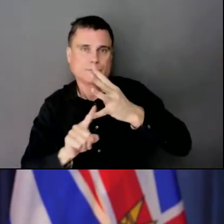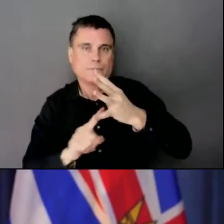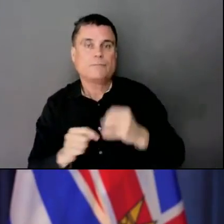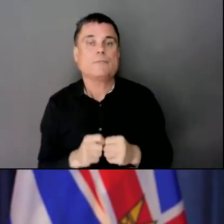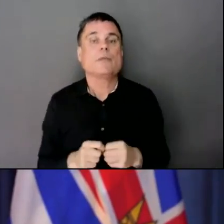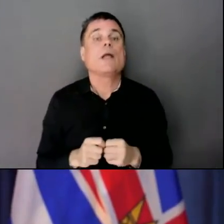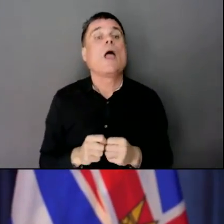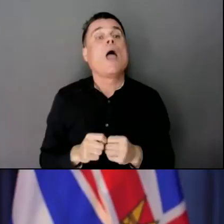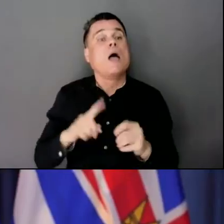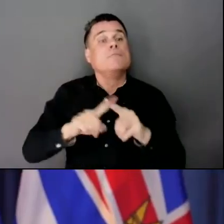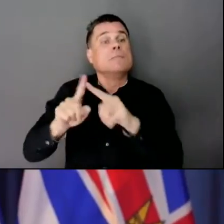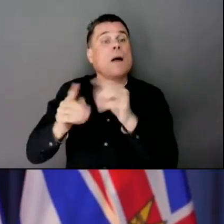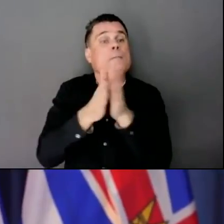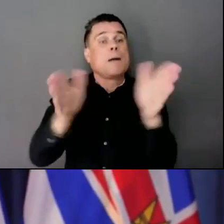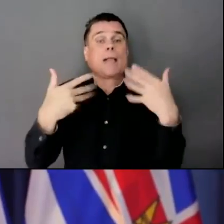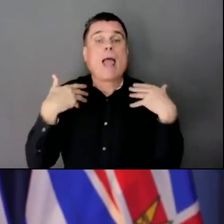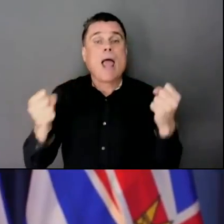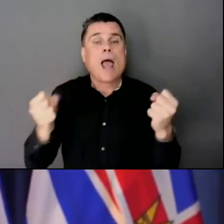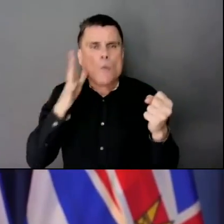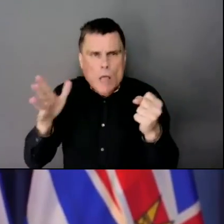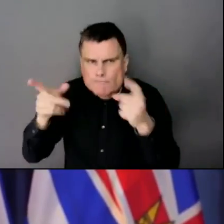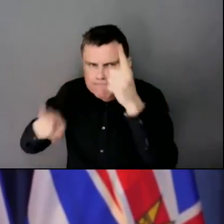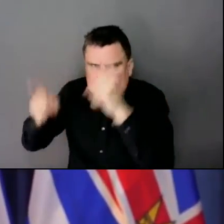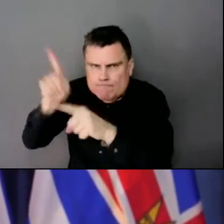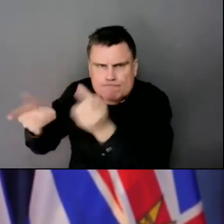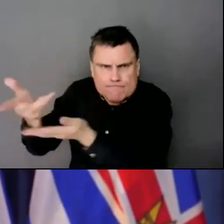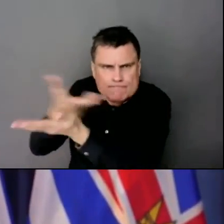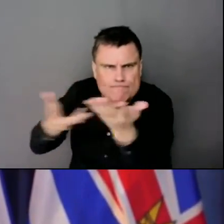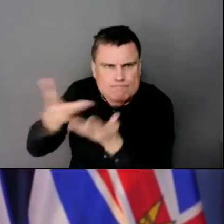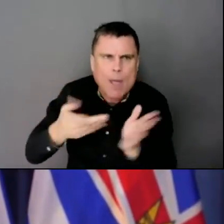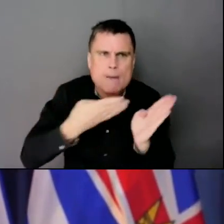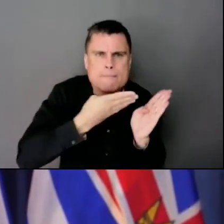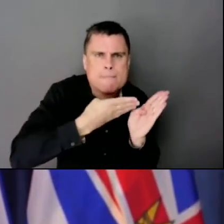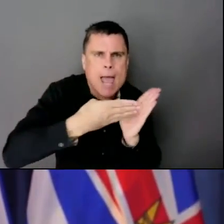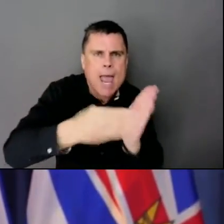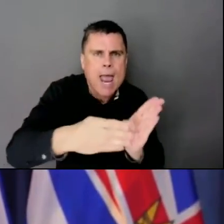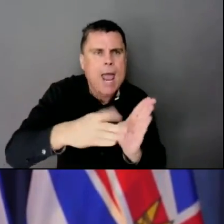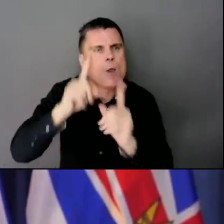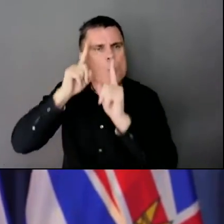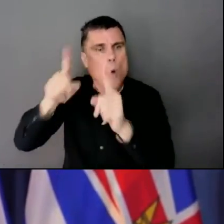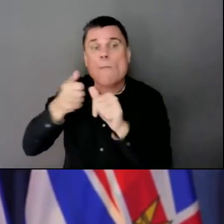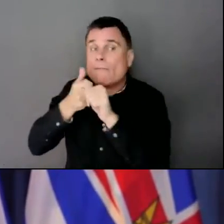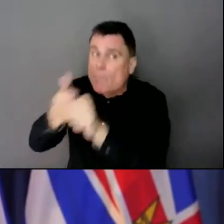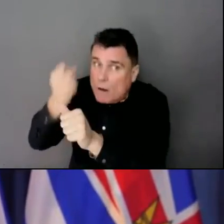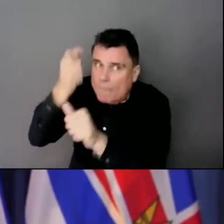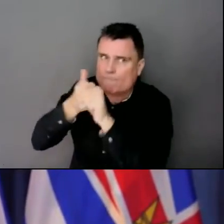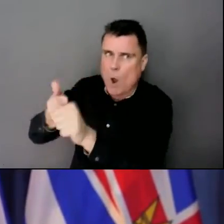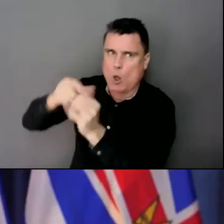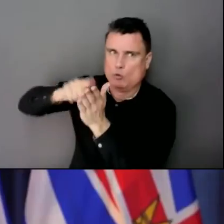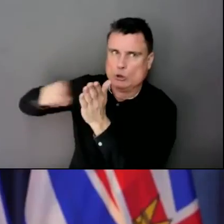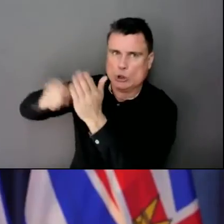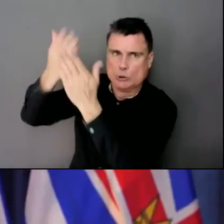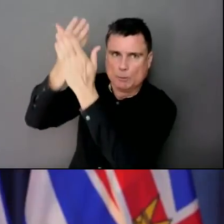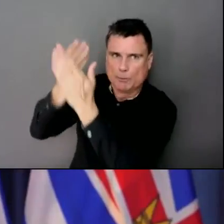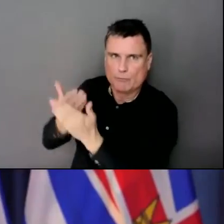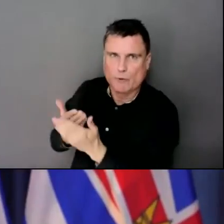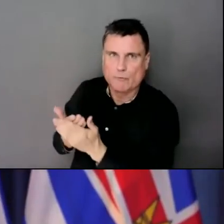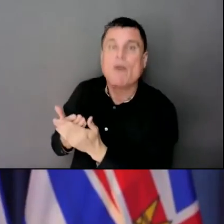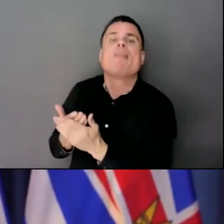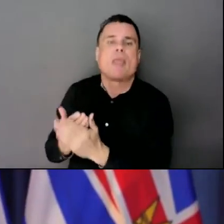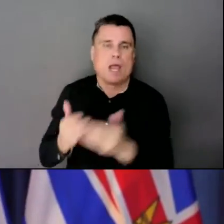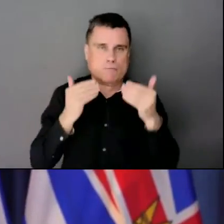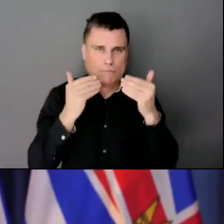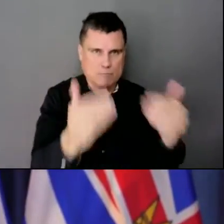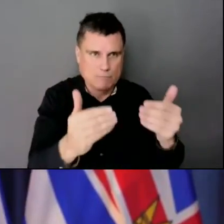that we do everything we can to follow the science, to protect those most vulnerable, and focus on saving lives. At